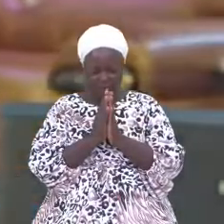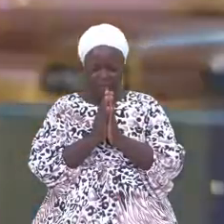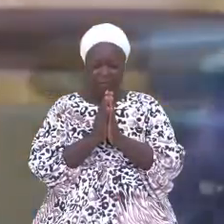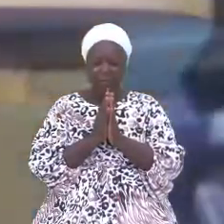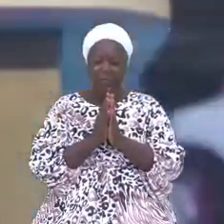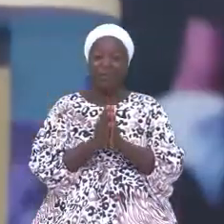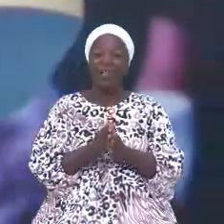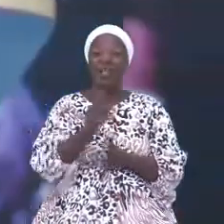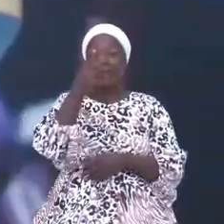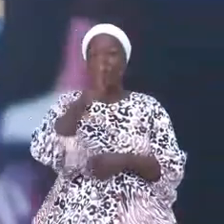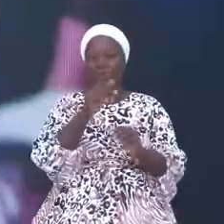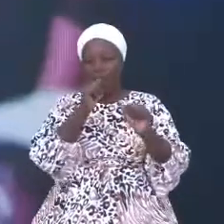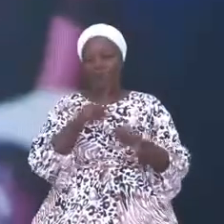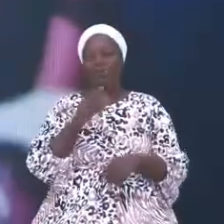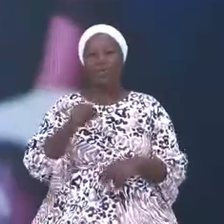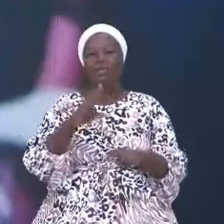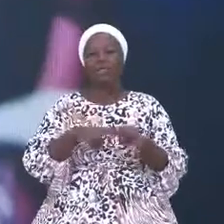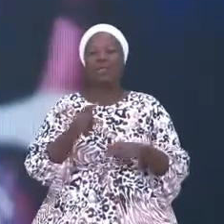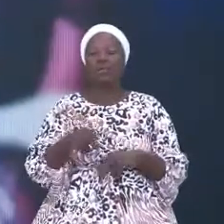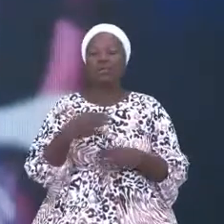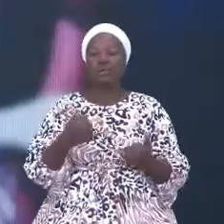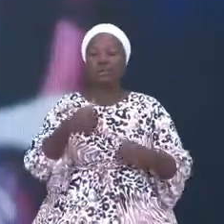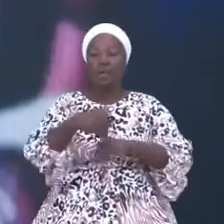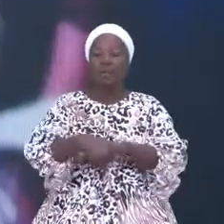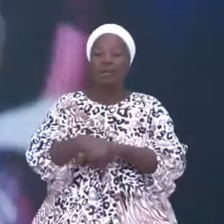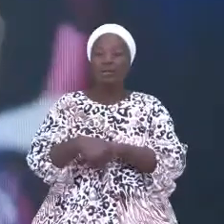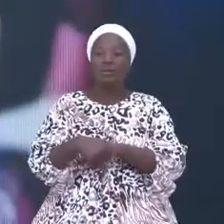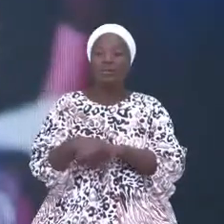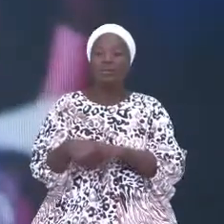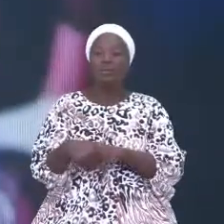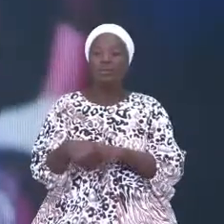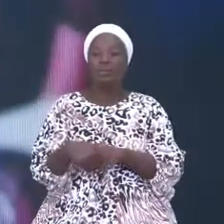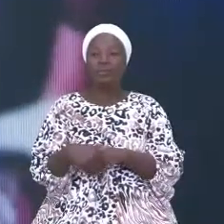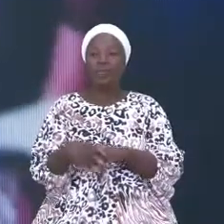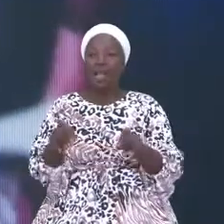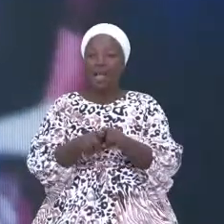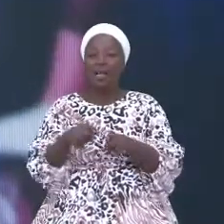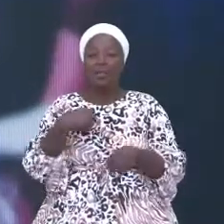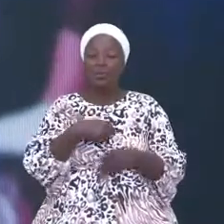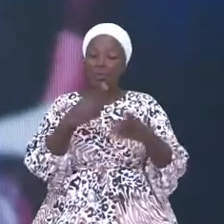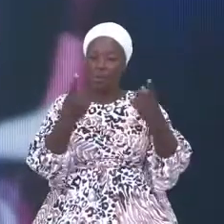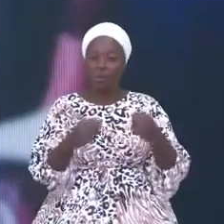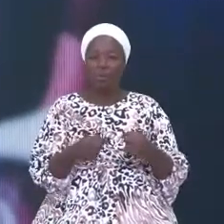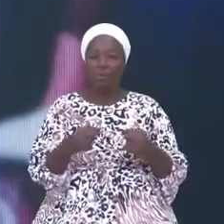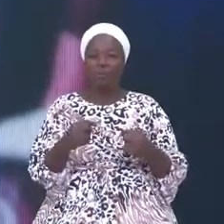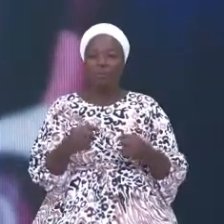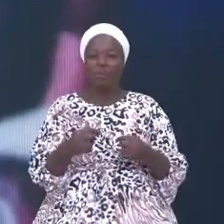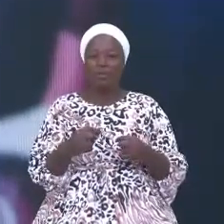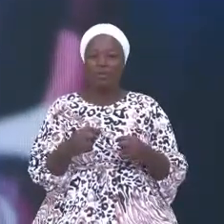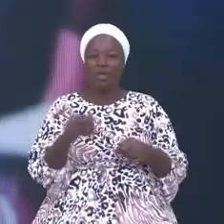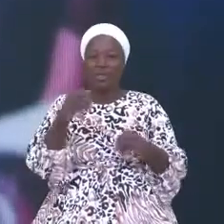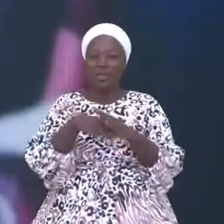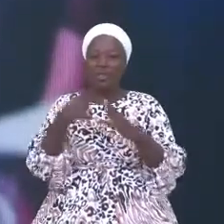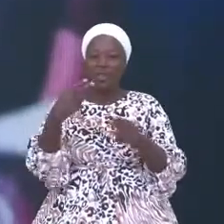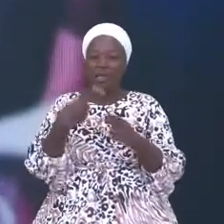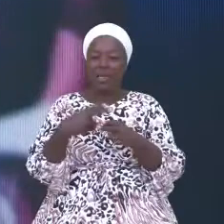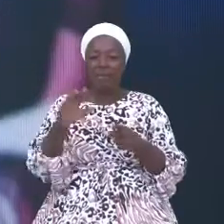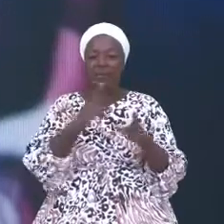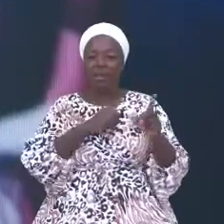God bless you. You can sit down tonight as we come in the name of the